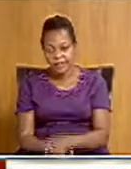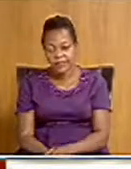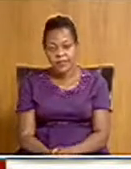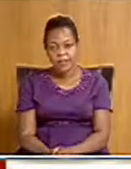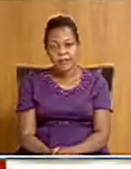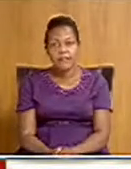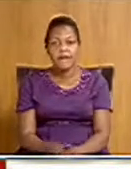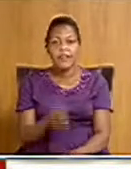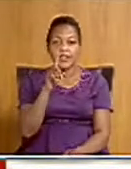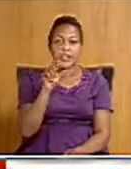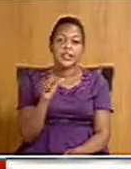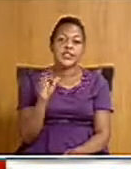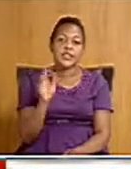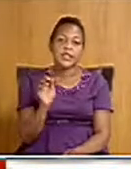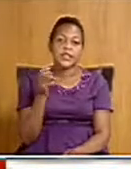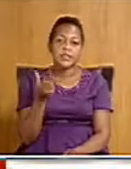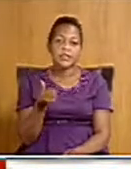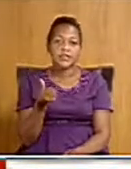In